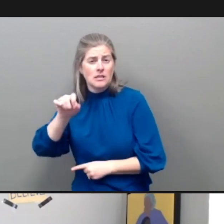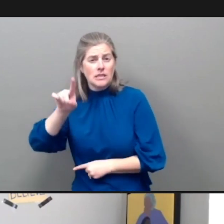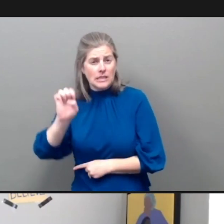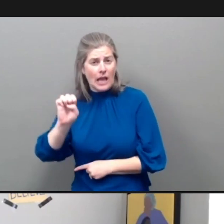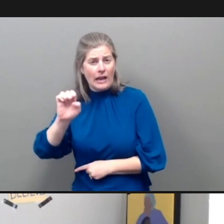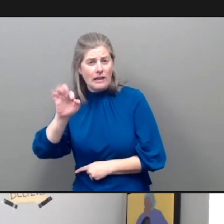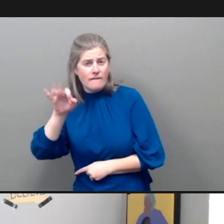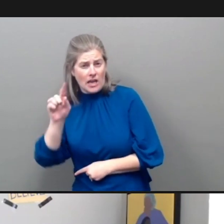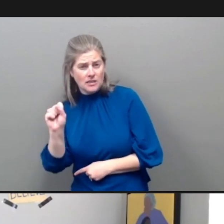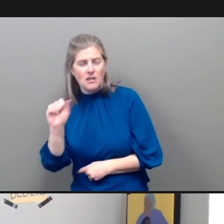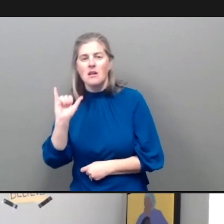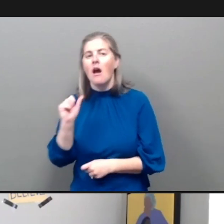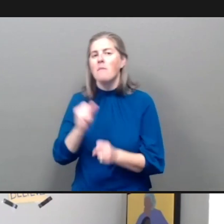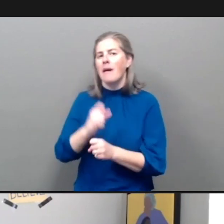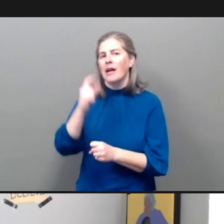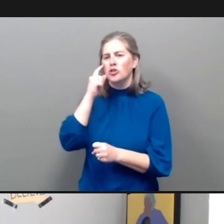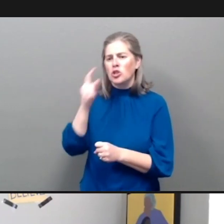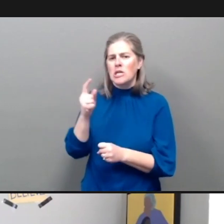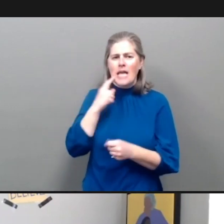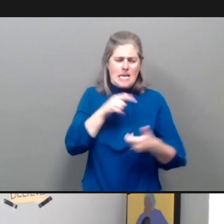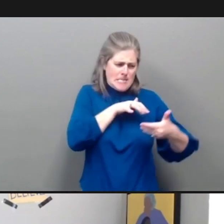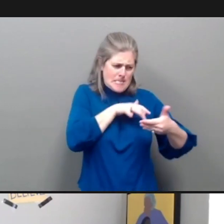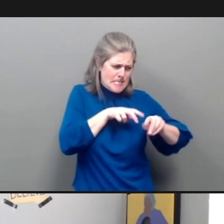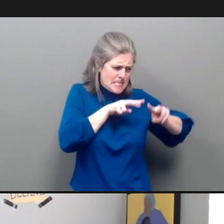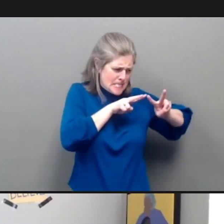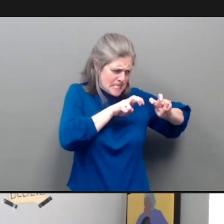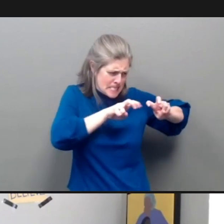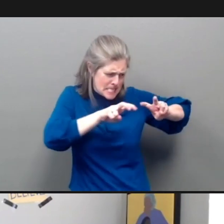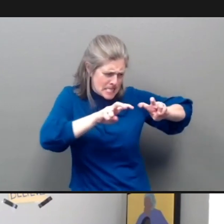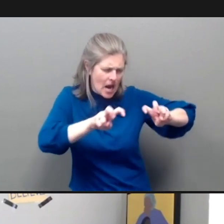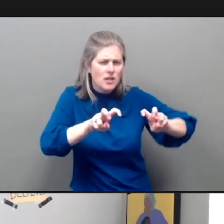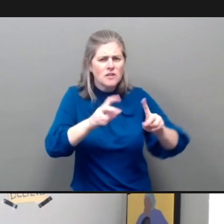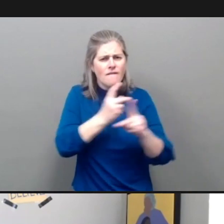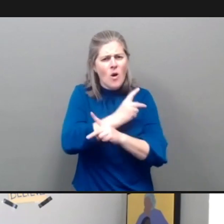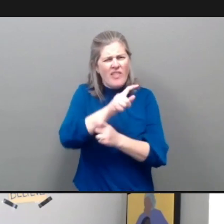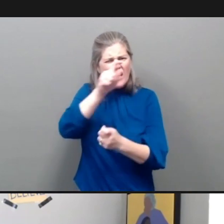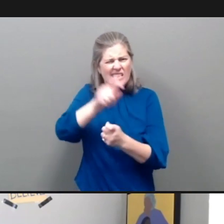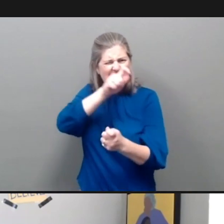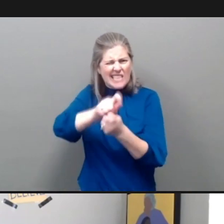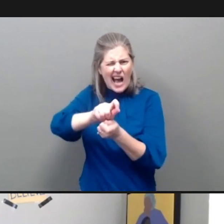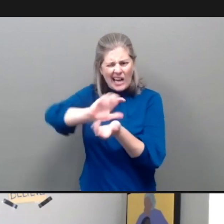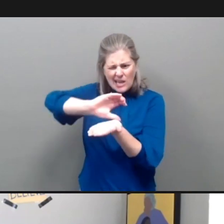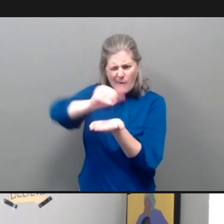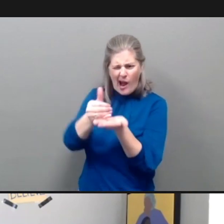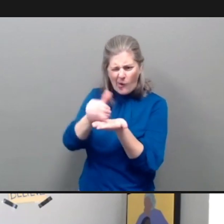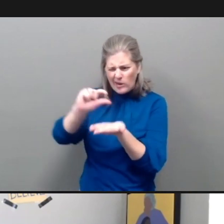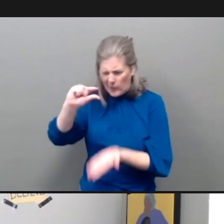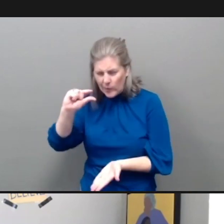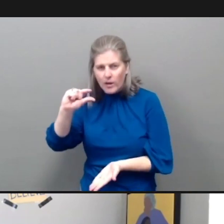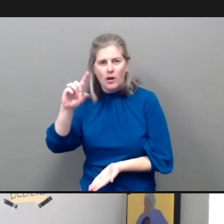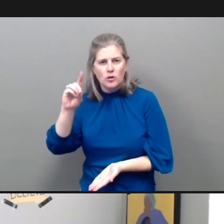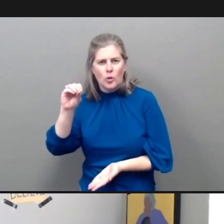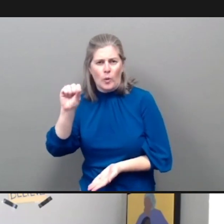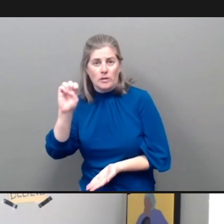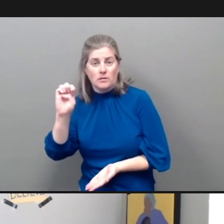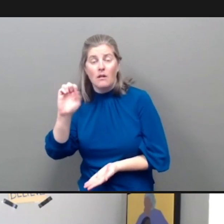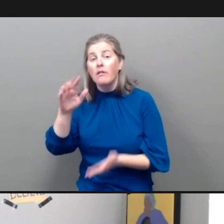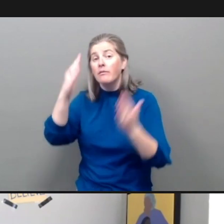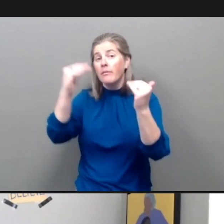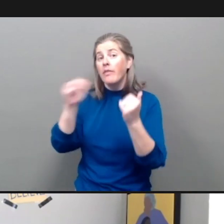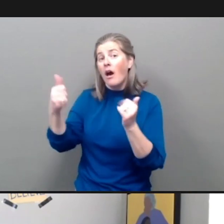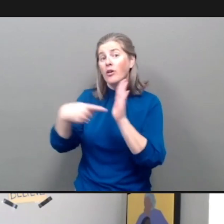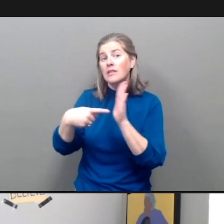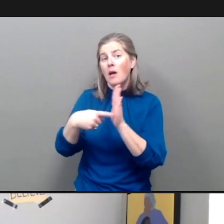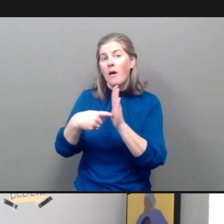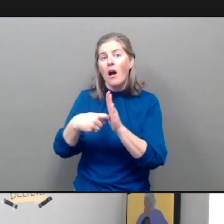makes sense that they spent the time that they did coming up with that exact dose. Another example of that, though, is the booster